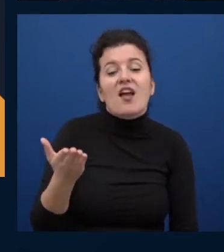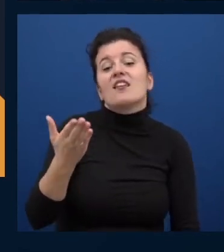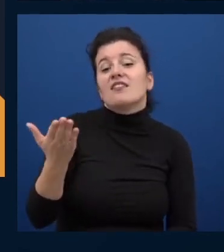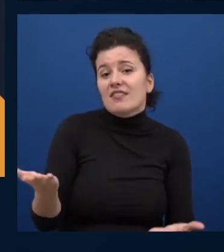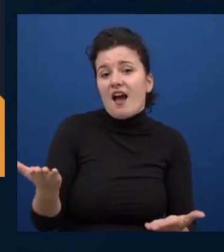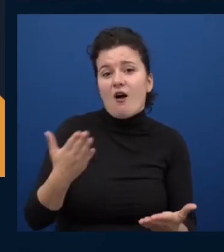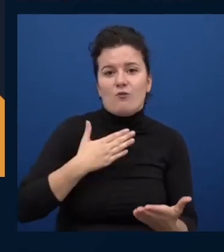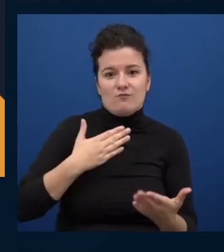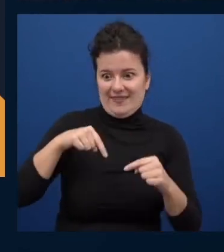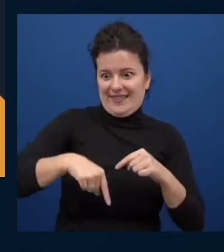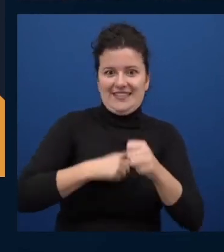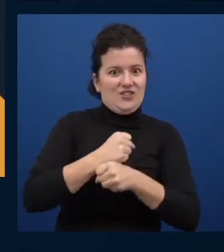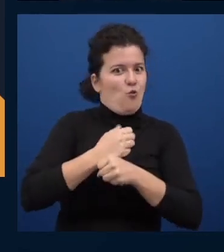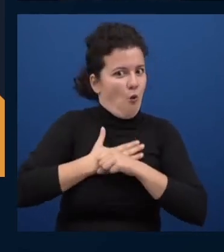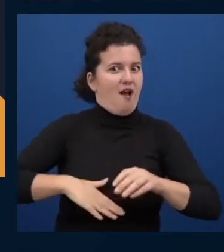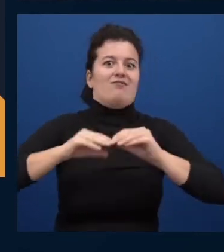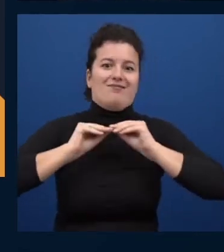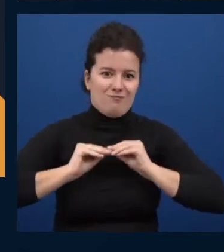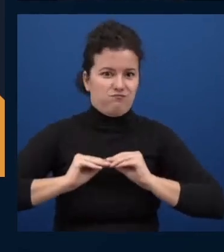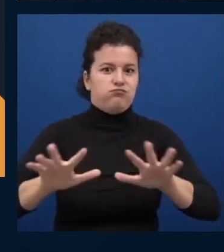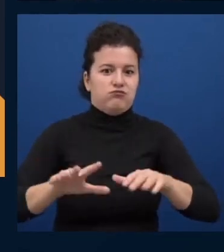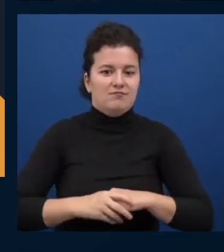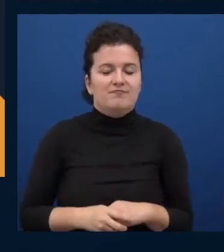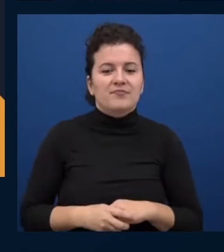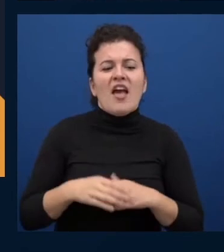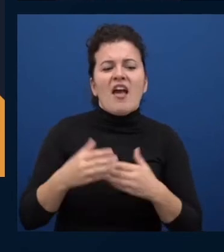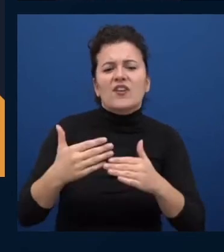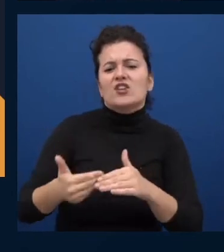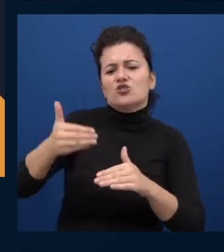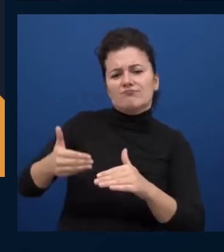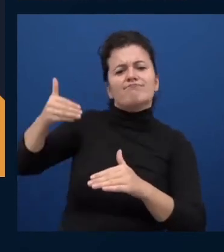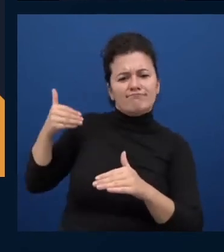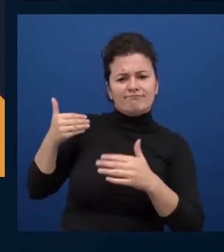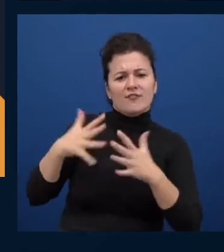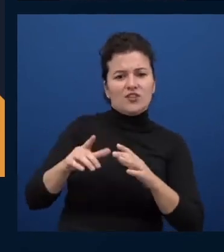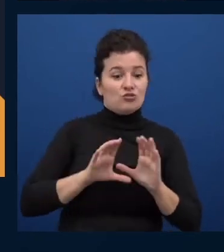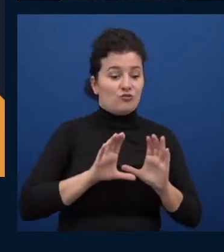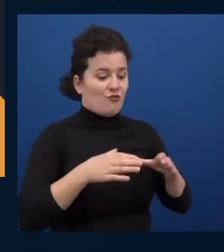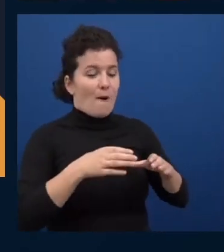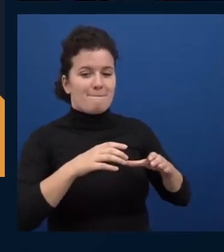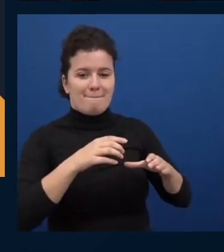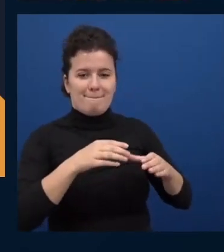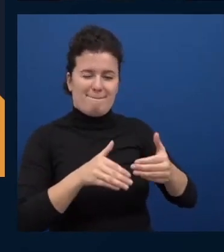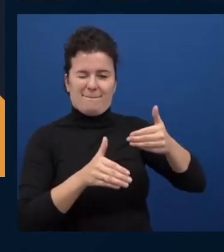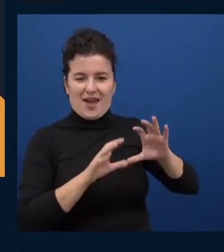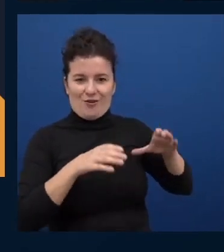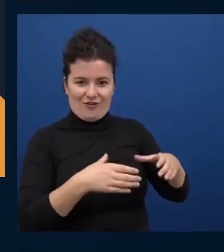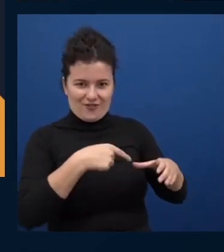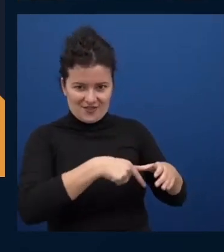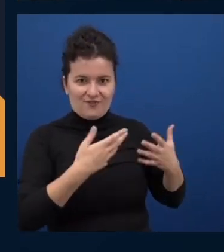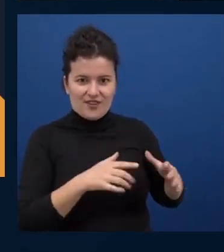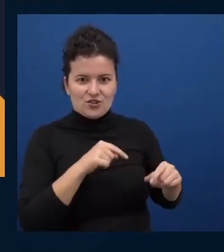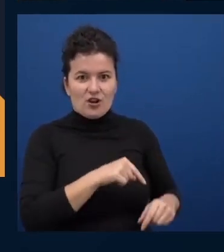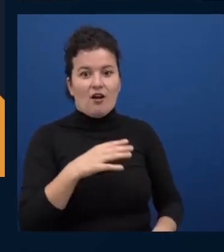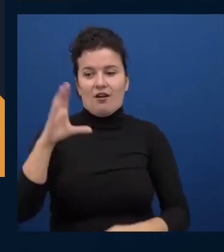this year. So we know that there's been RFCs already for the back office, and we're working.